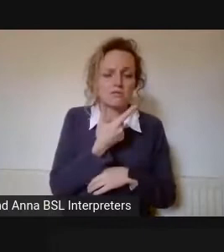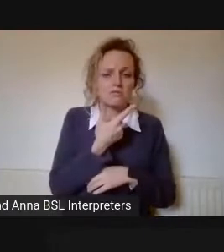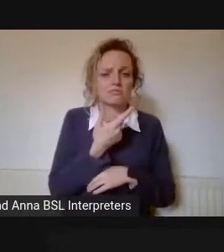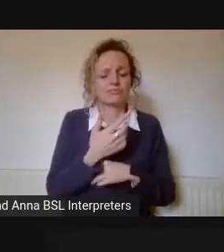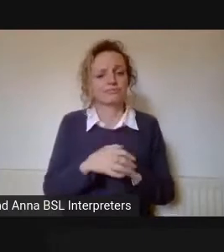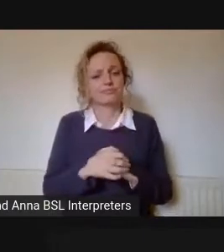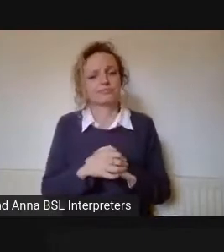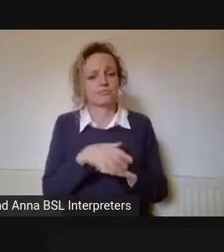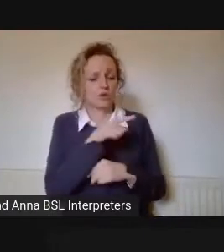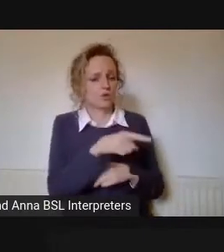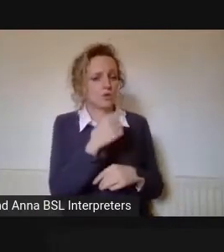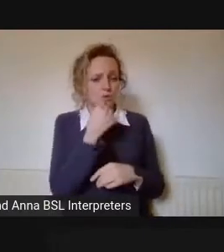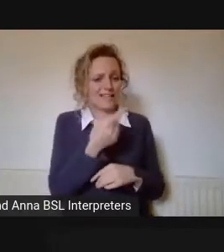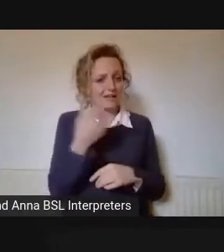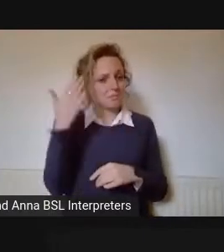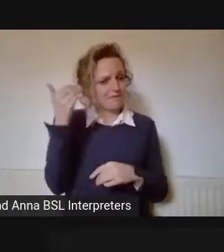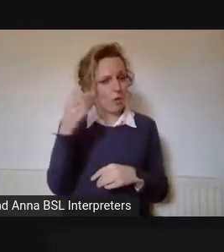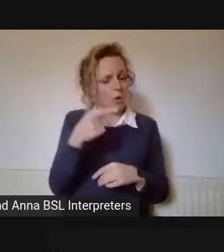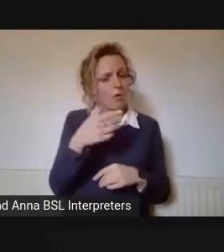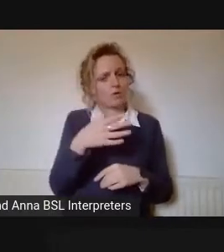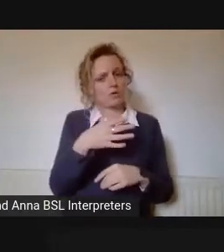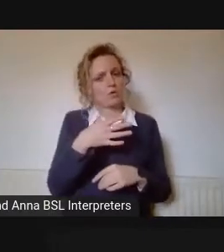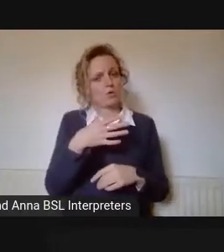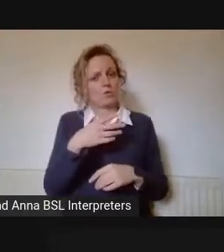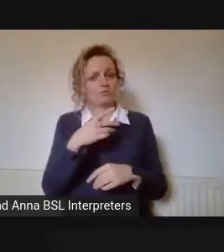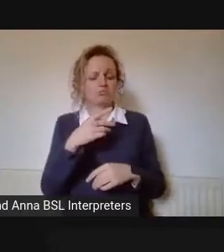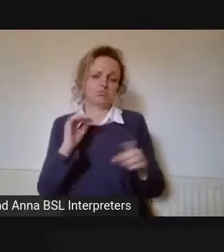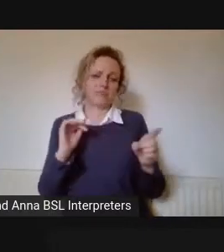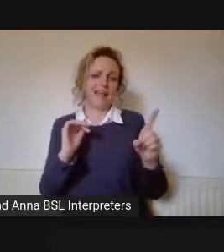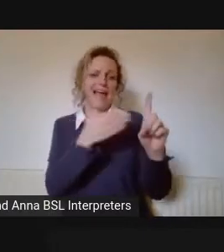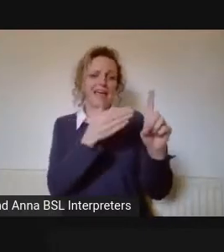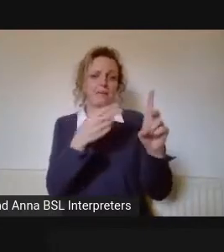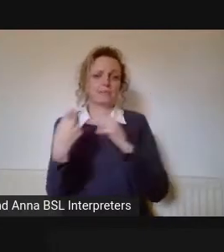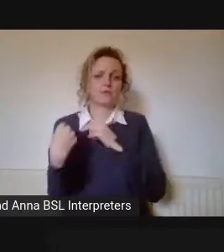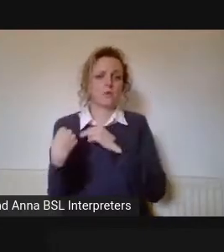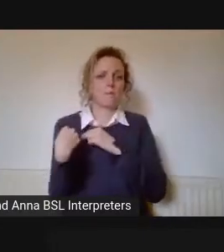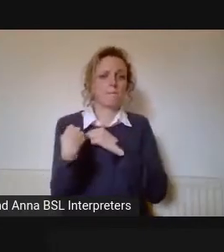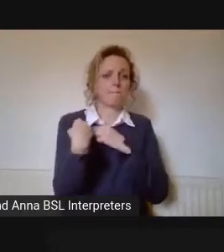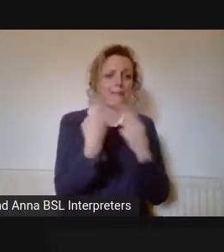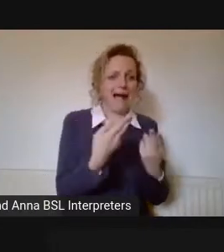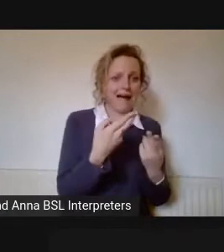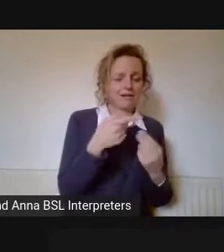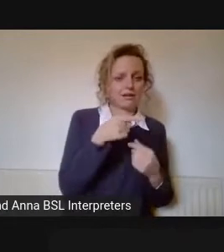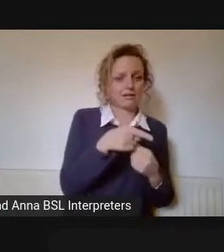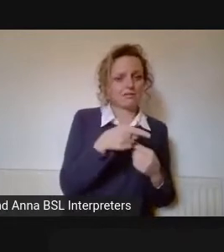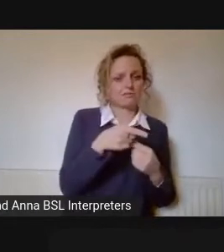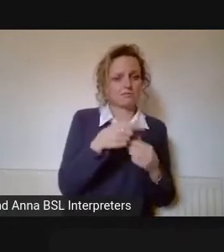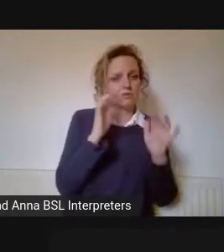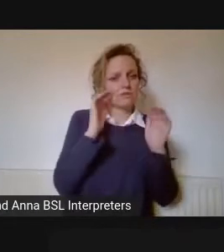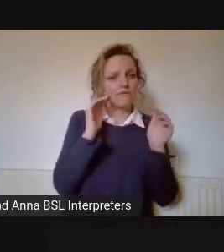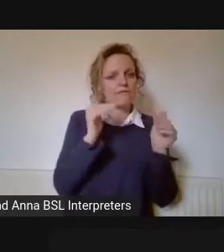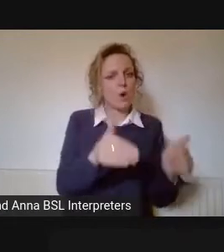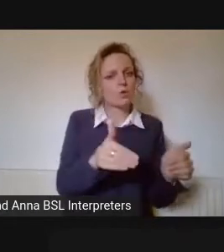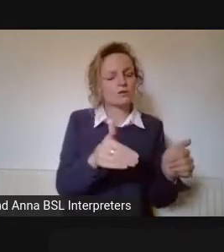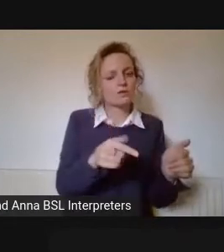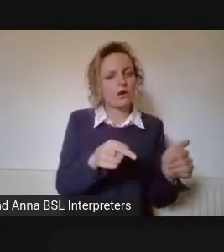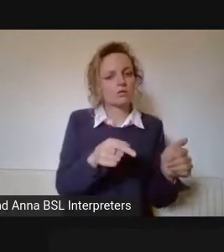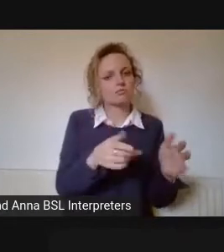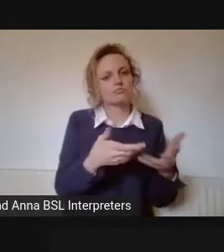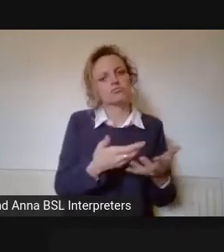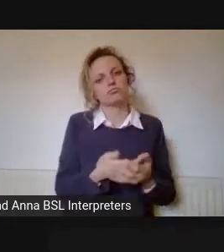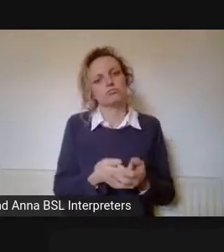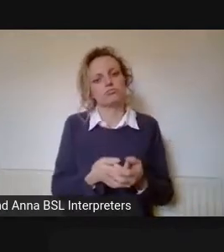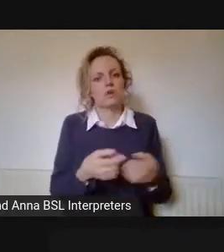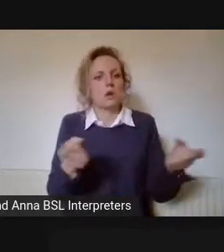would kind of want to return there to what Yara was saying as well earlier on, in terms of picking up, you know,